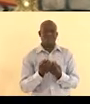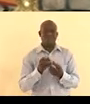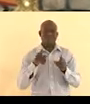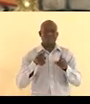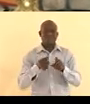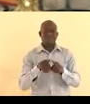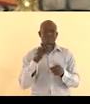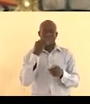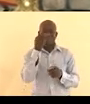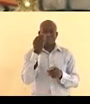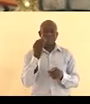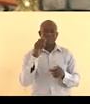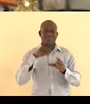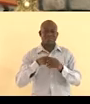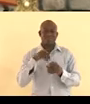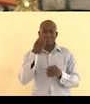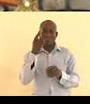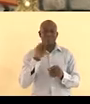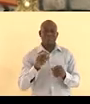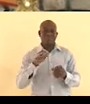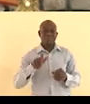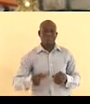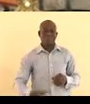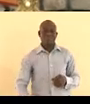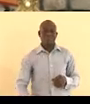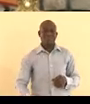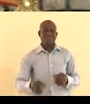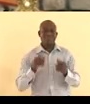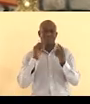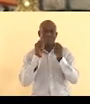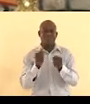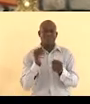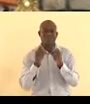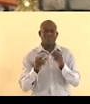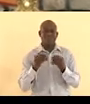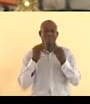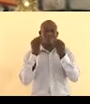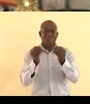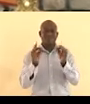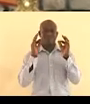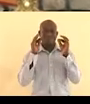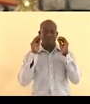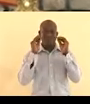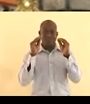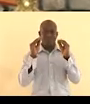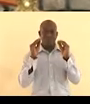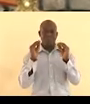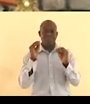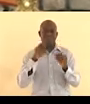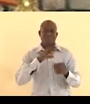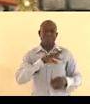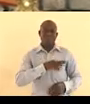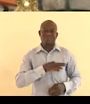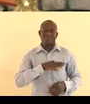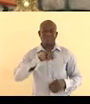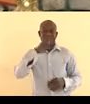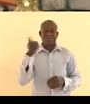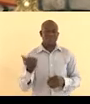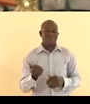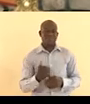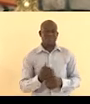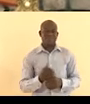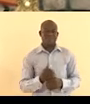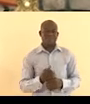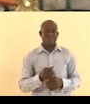why speaking in tongues is a lower gift is that if he gives you the gift of teaching, it is meant for the benefit. Is it for your benefit? To benefit